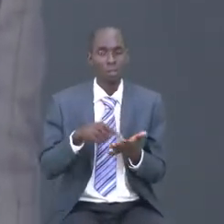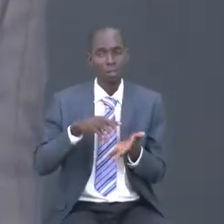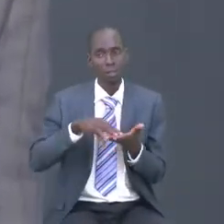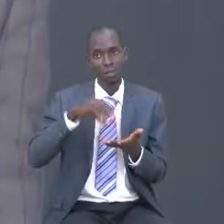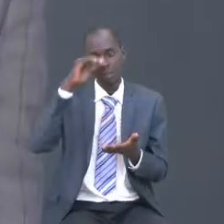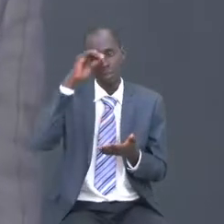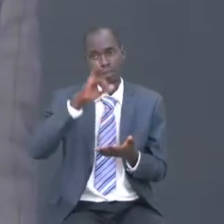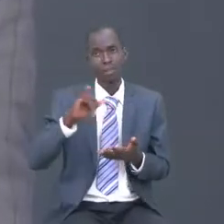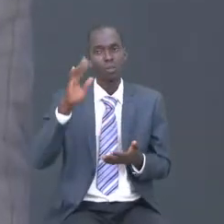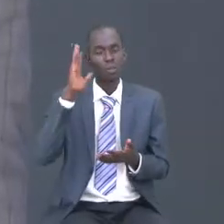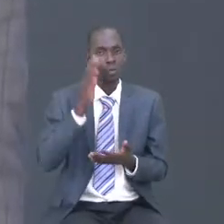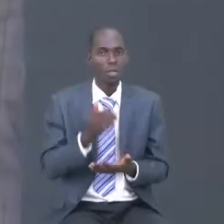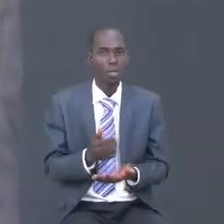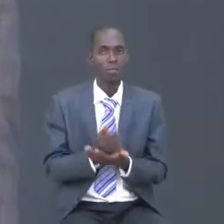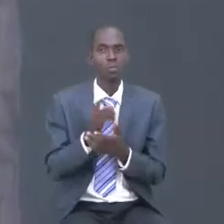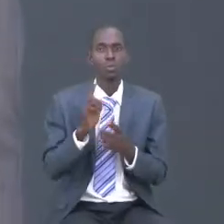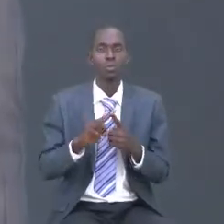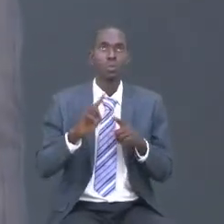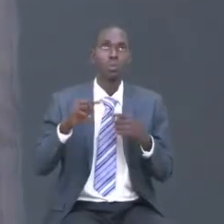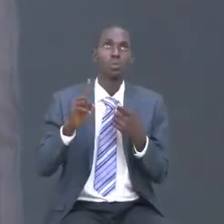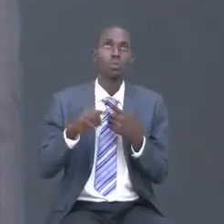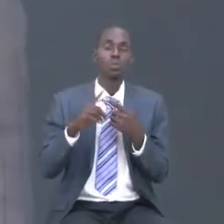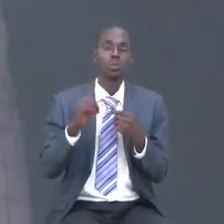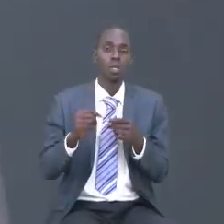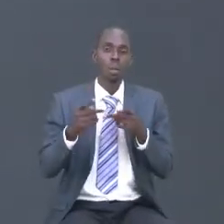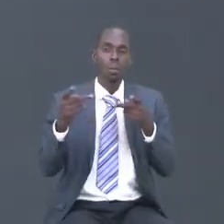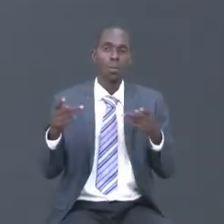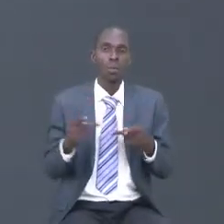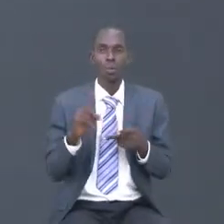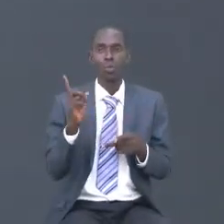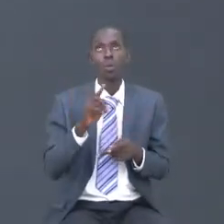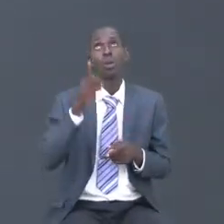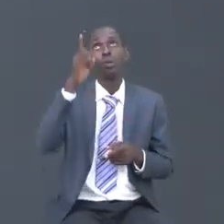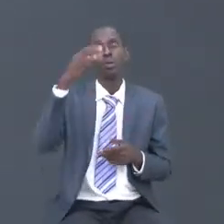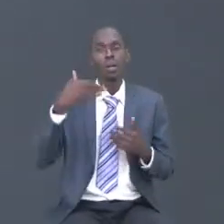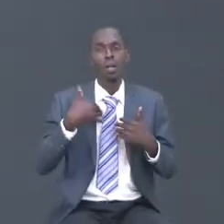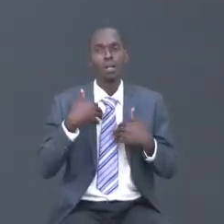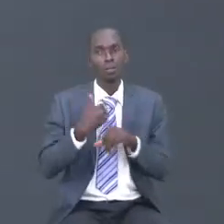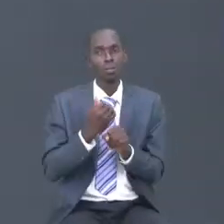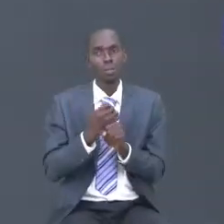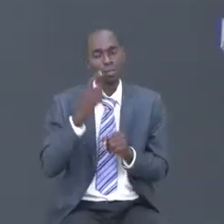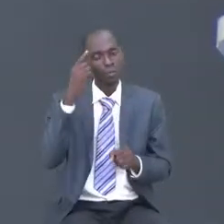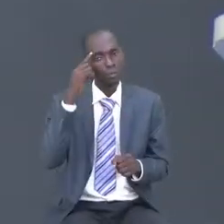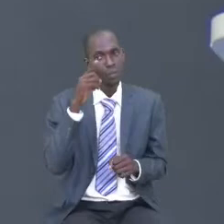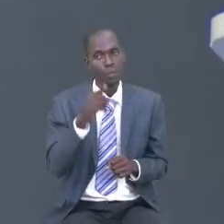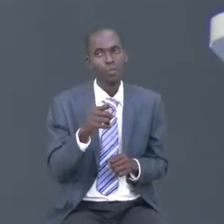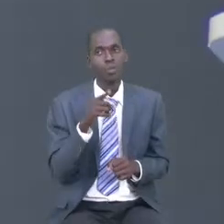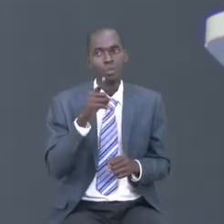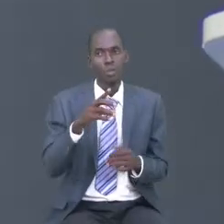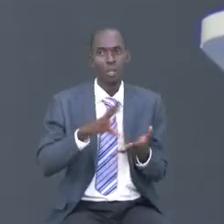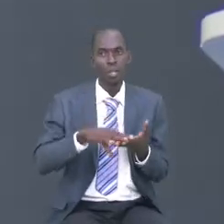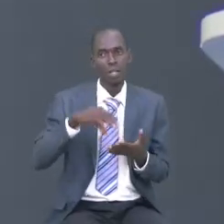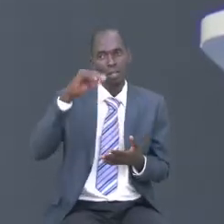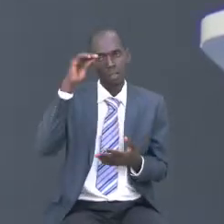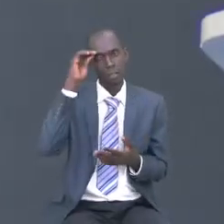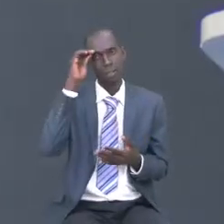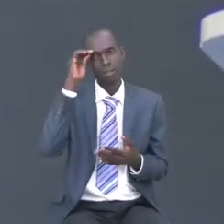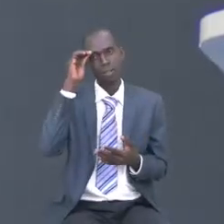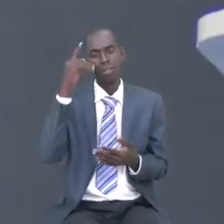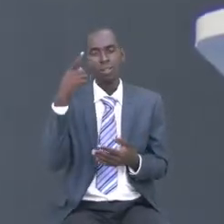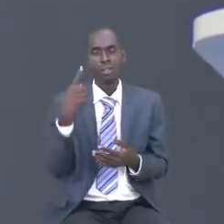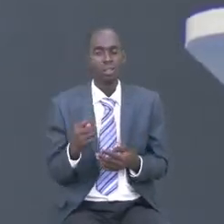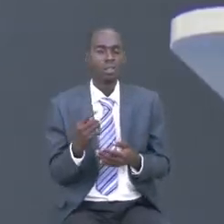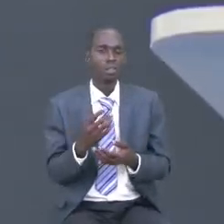it's going to take you to the place where God has ordained for you. You learn the